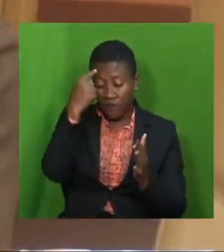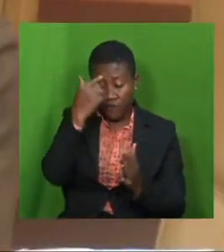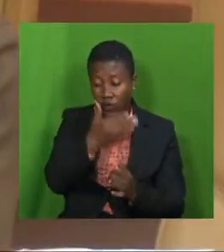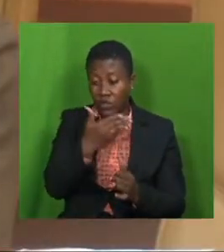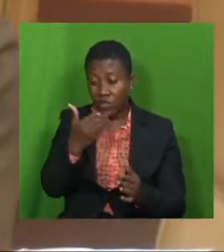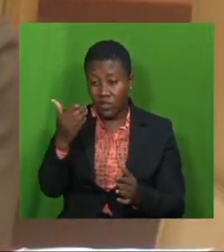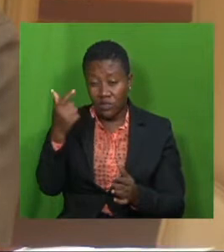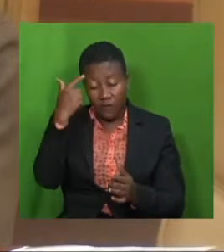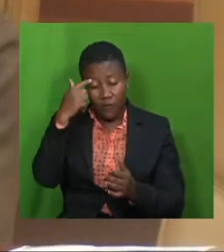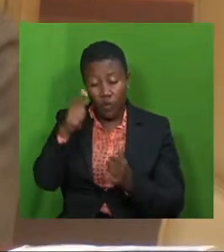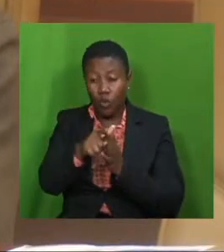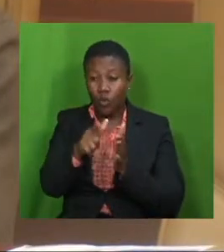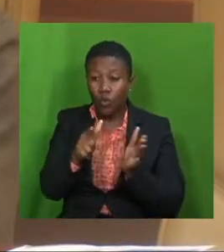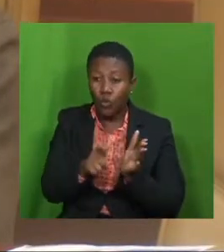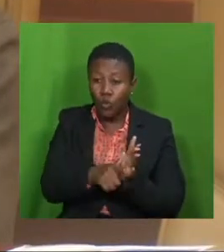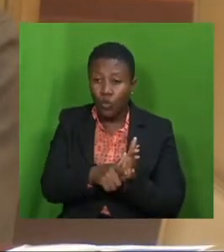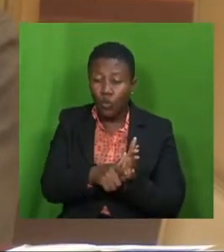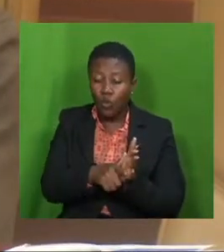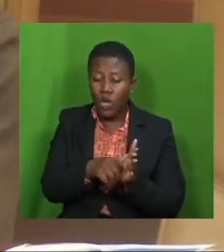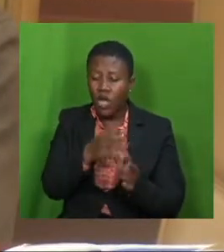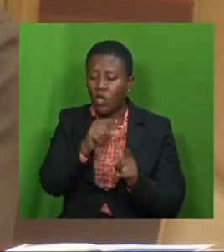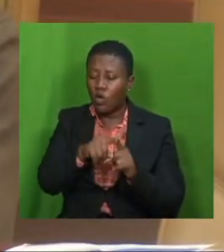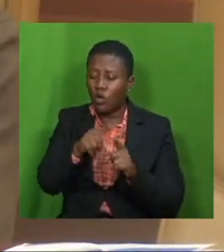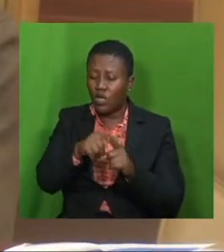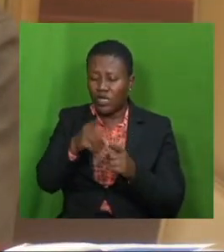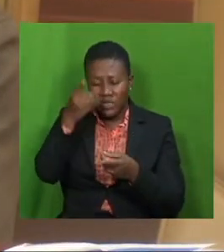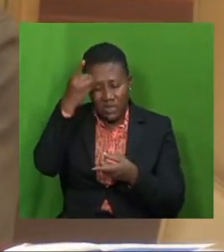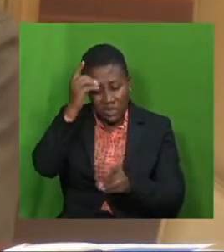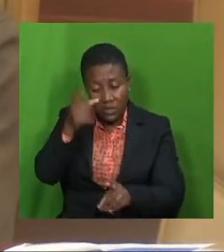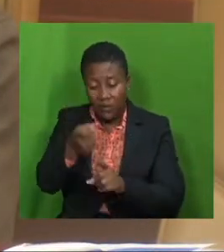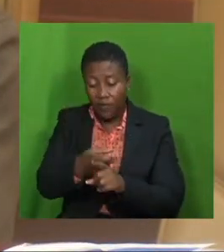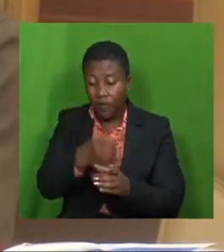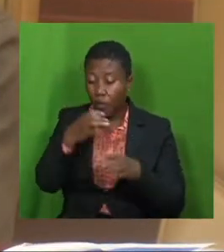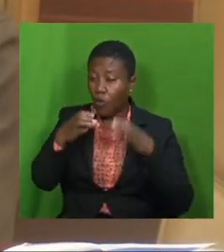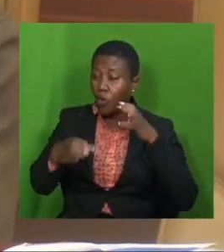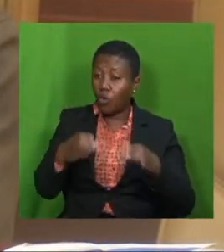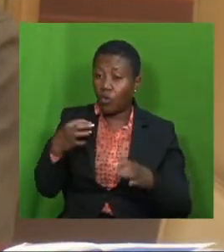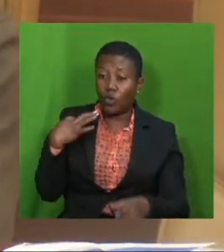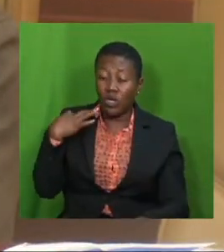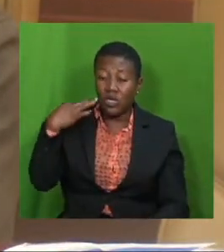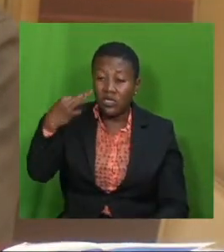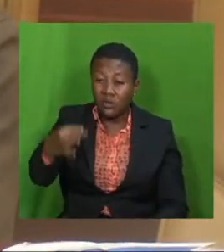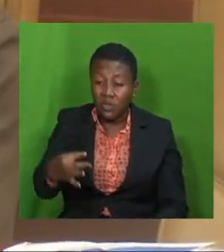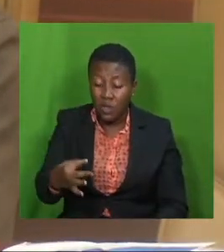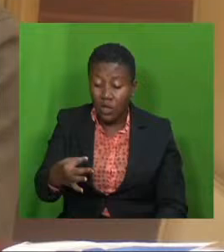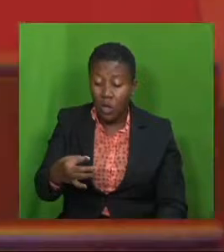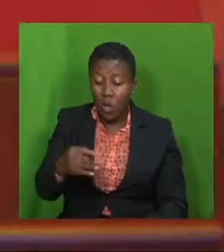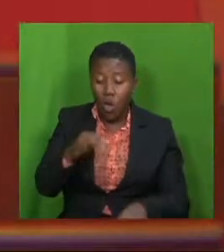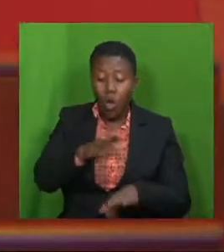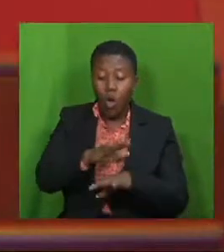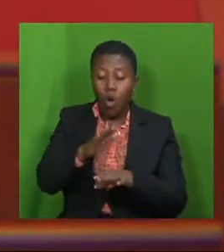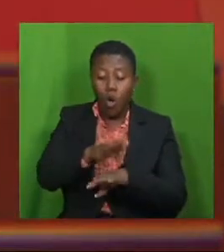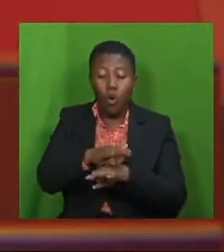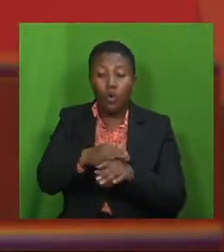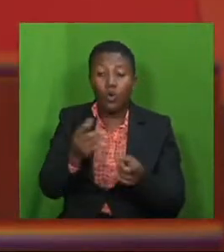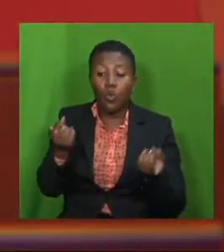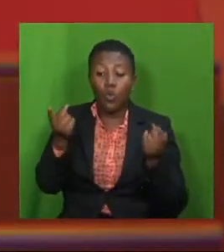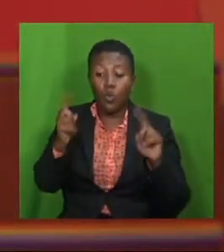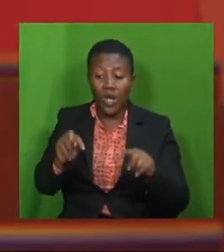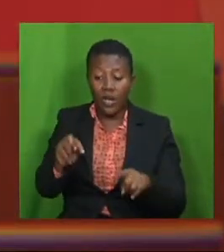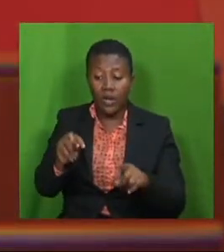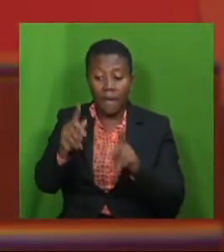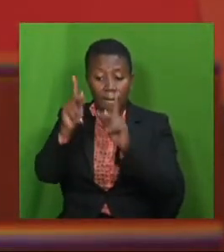Constitution, coupled with the decision of the Court of Appeal on the question on when a seat of a member of